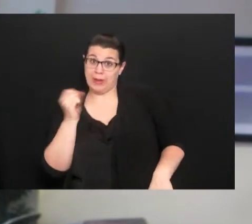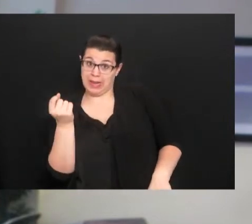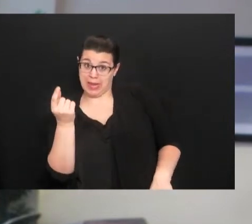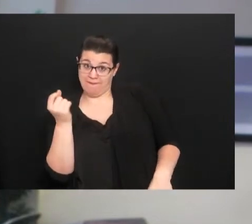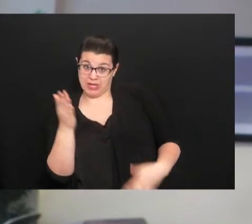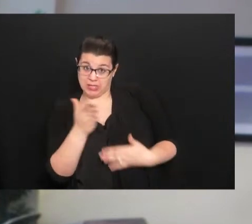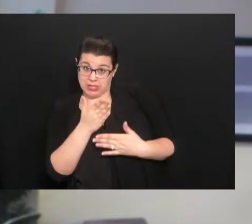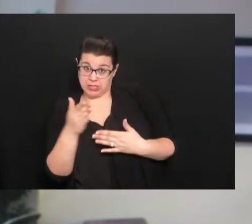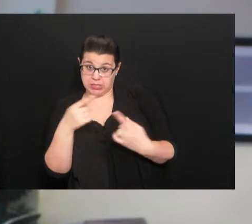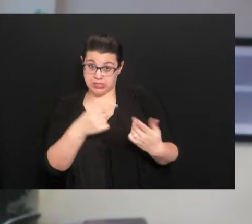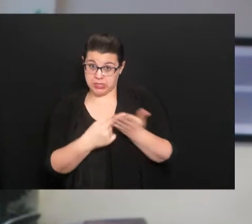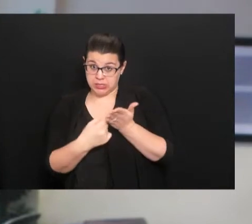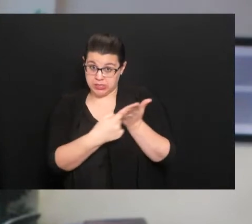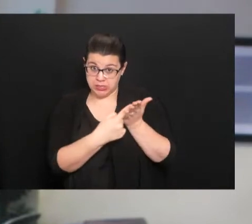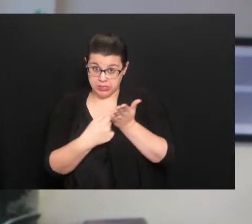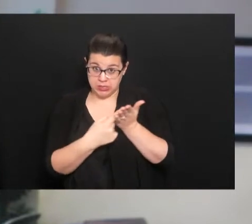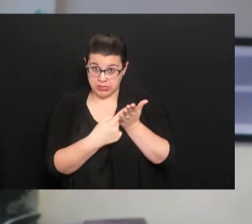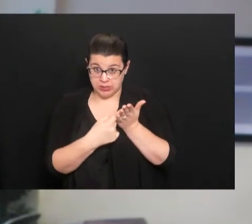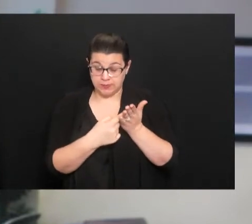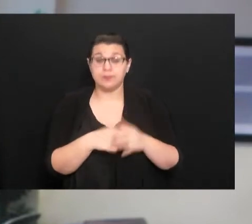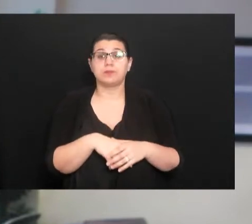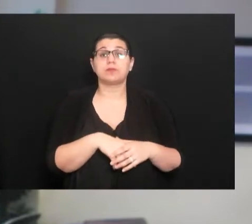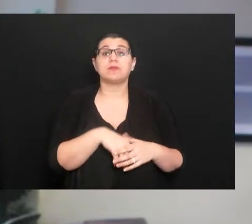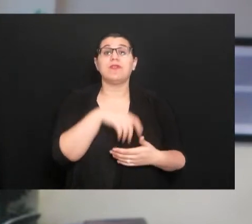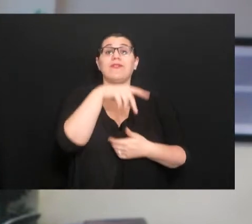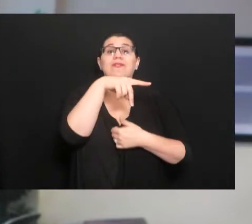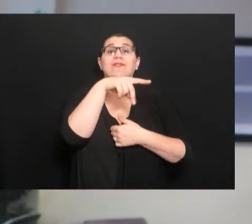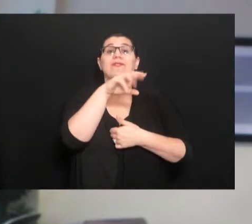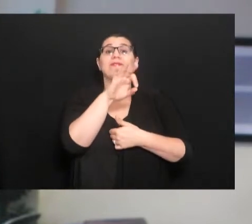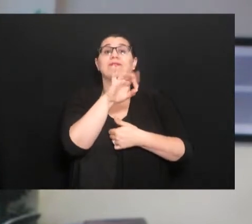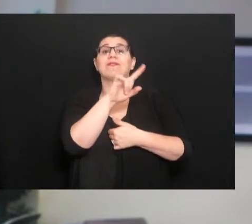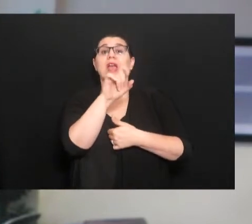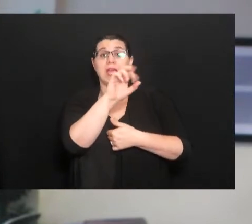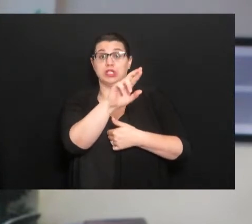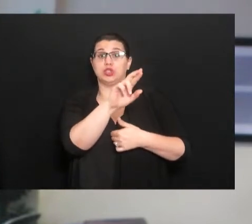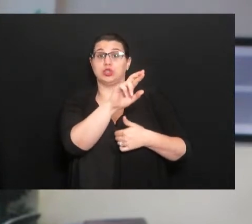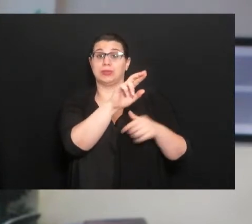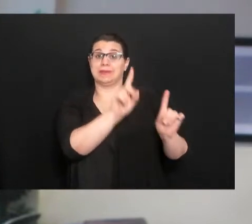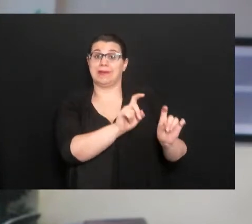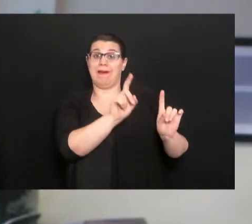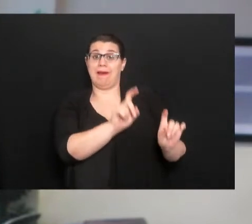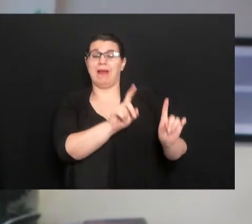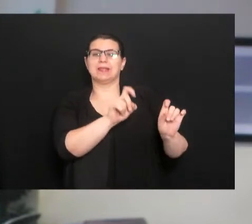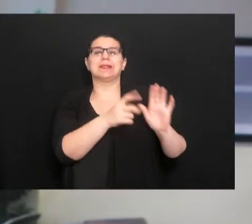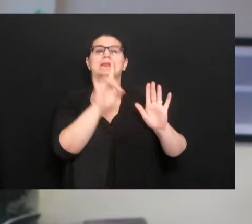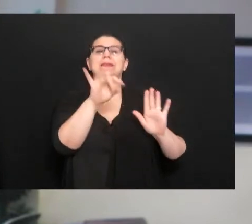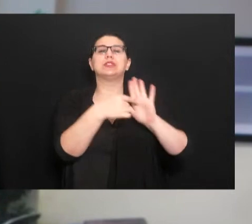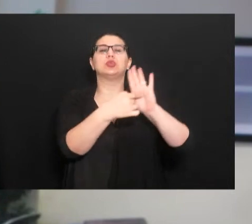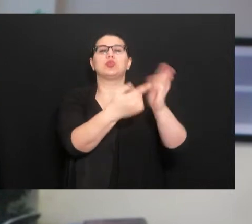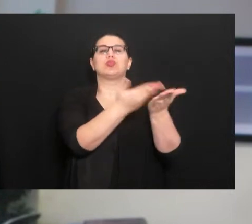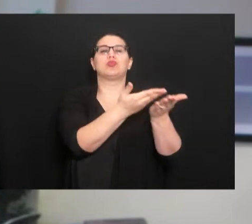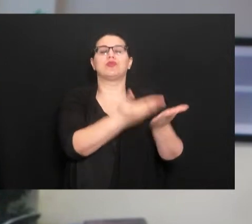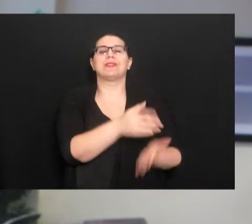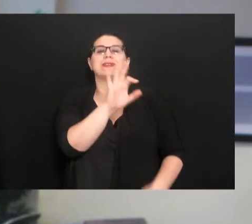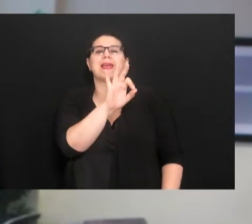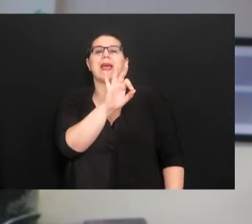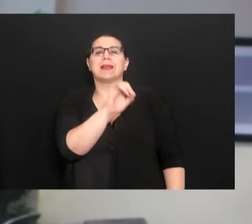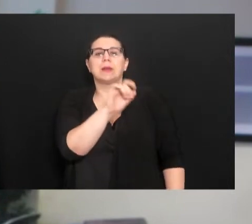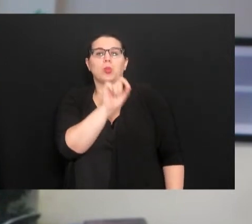before, the data from the Pfizer trial showed a 90.2%